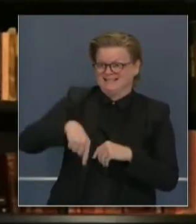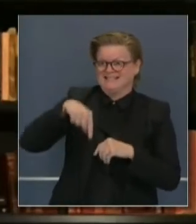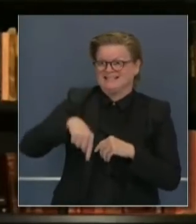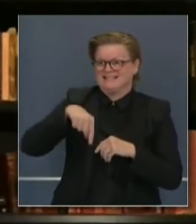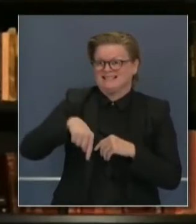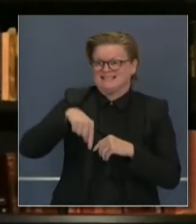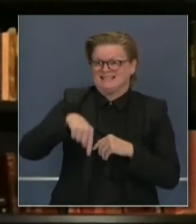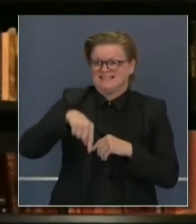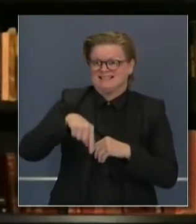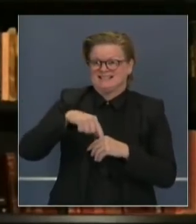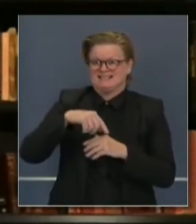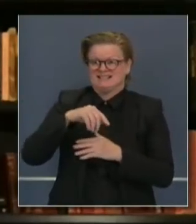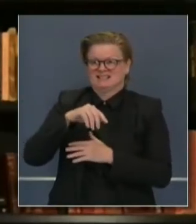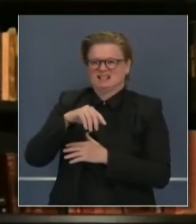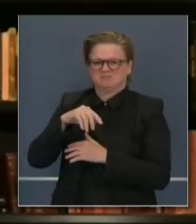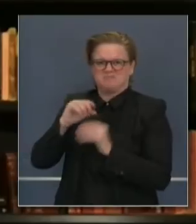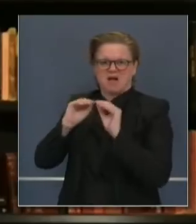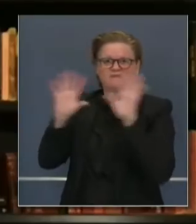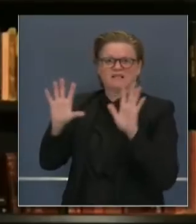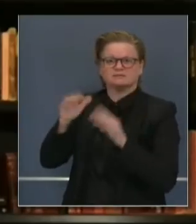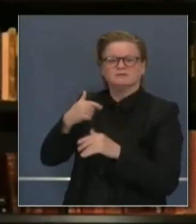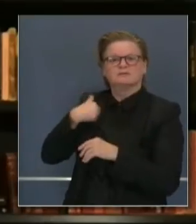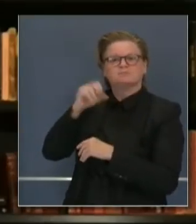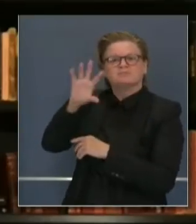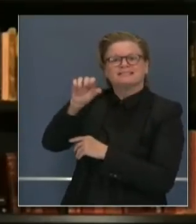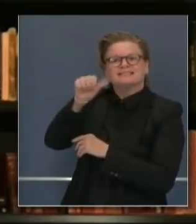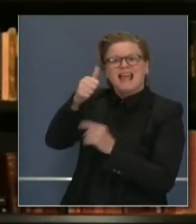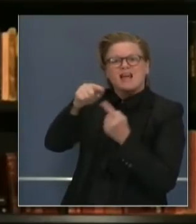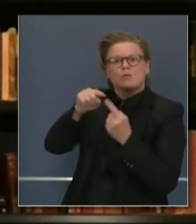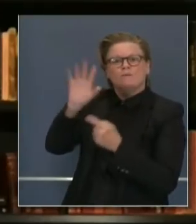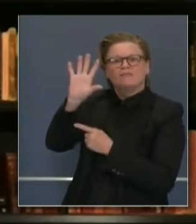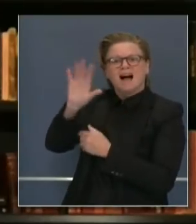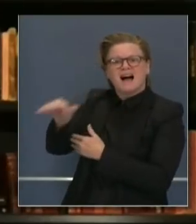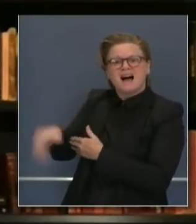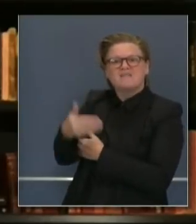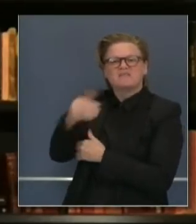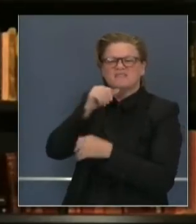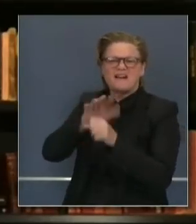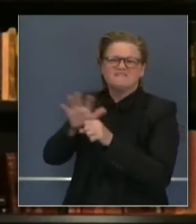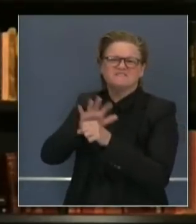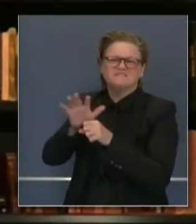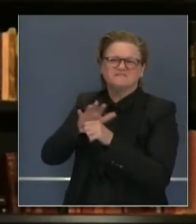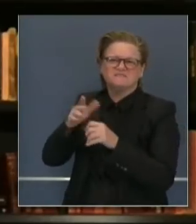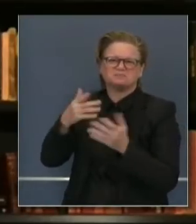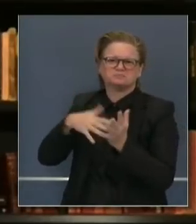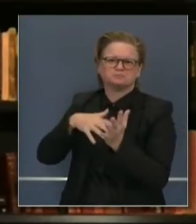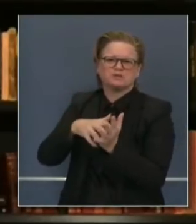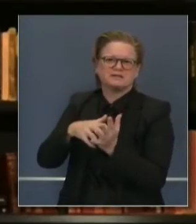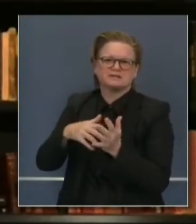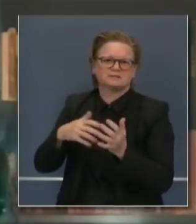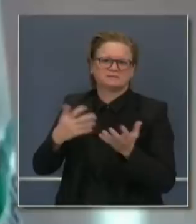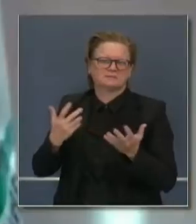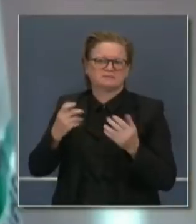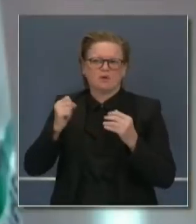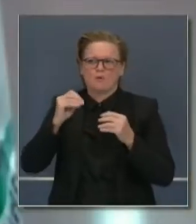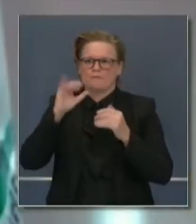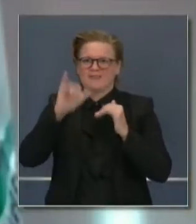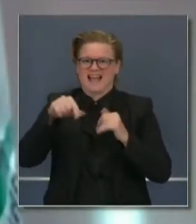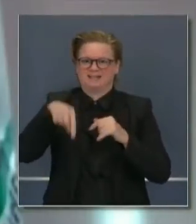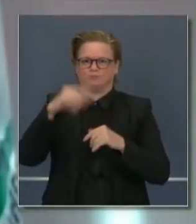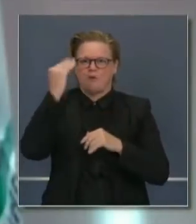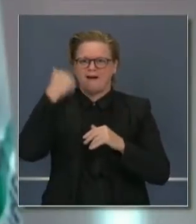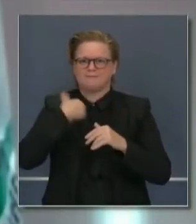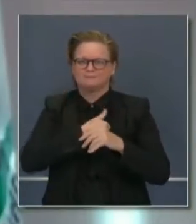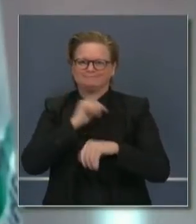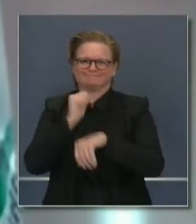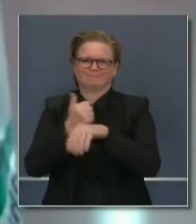more. But based upon what you have received back from the health officers, what data have you received in that basis? Yeah, we